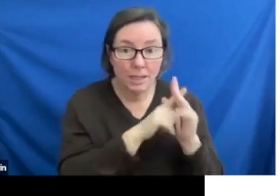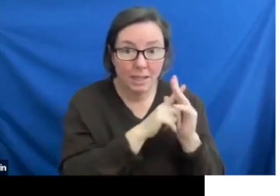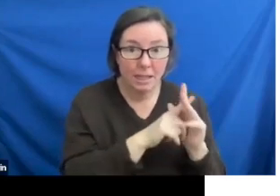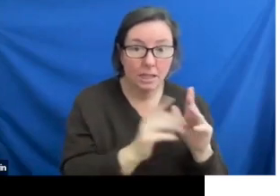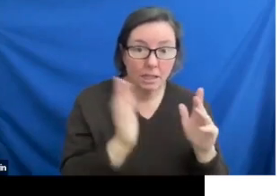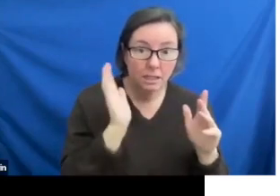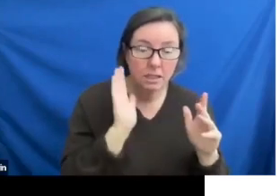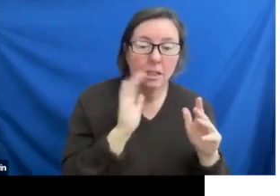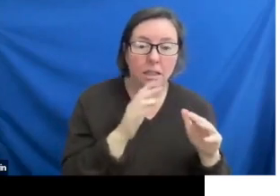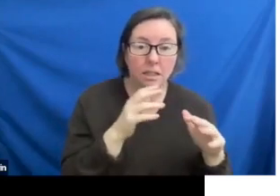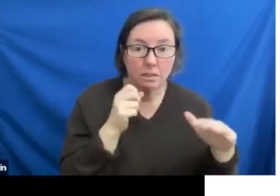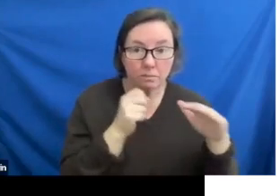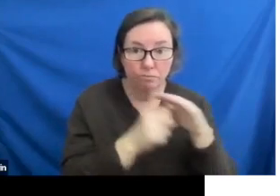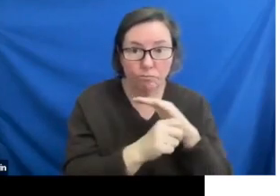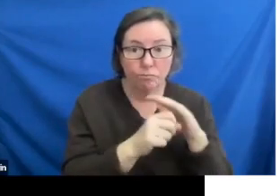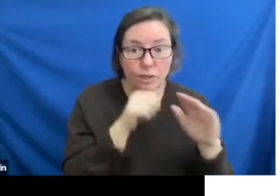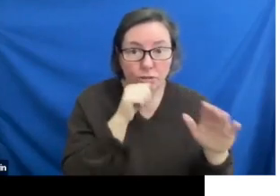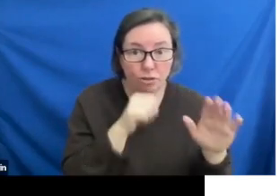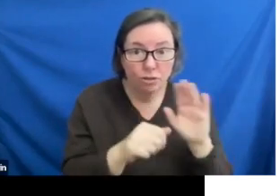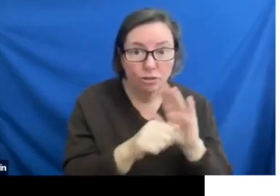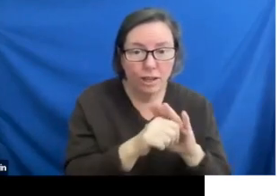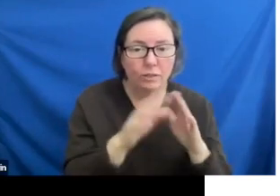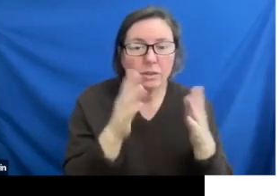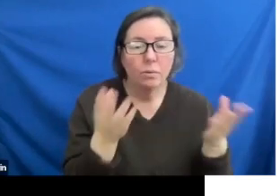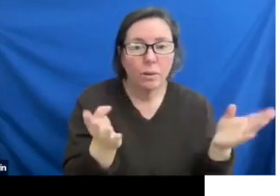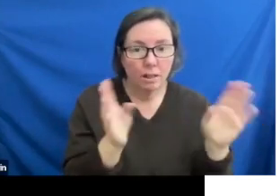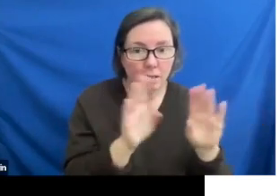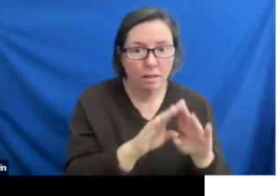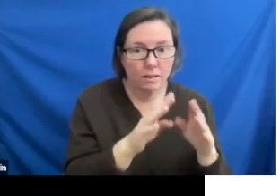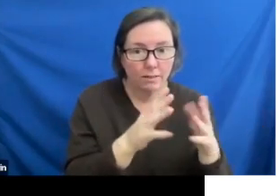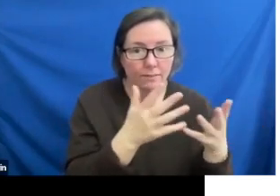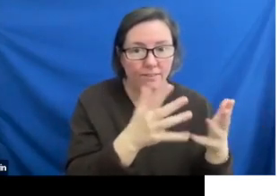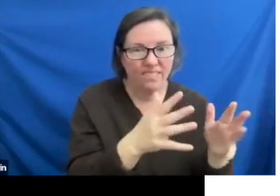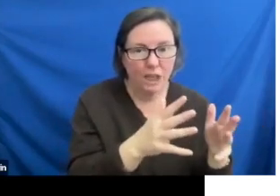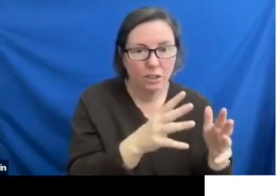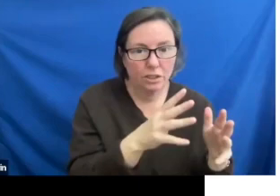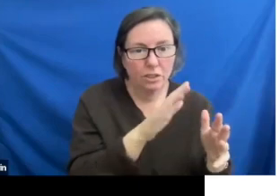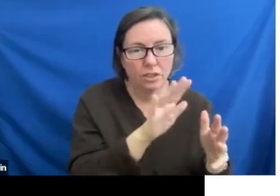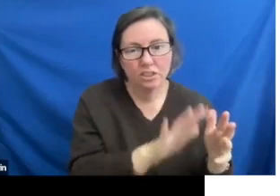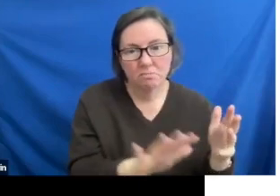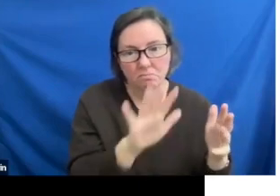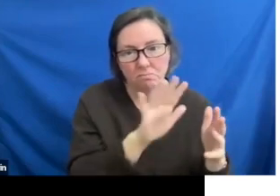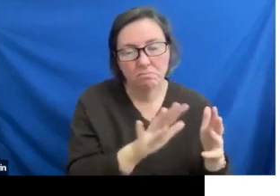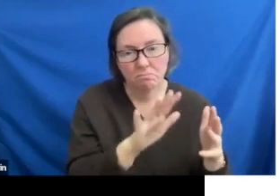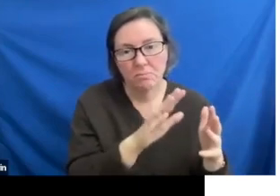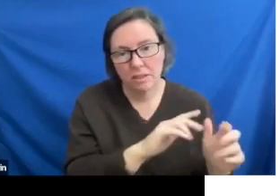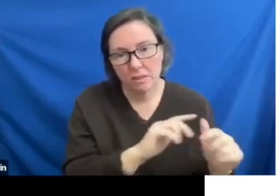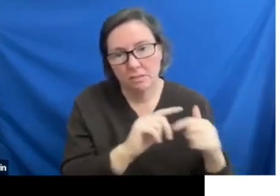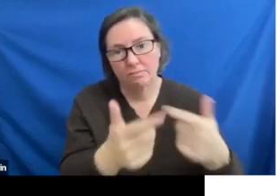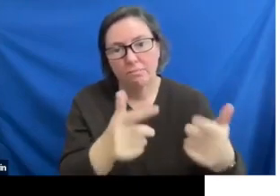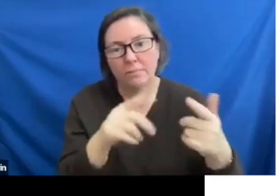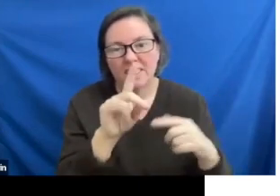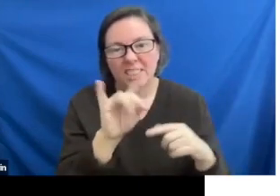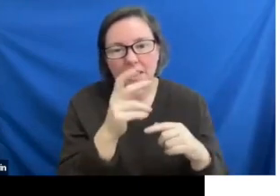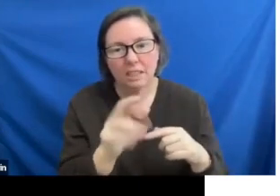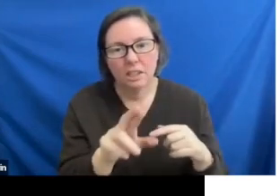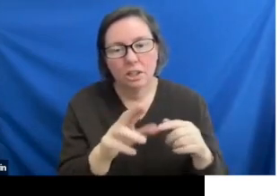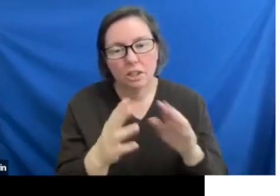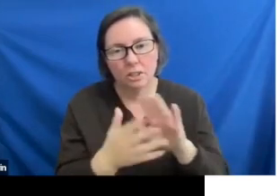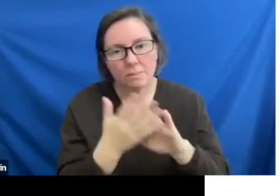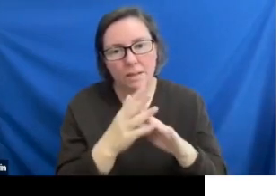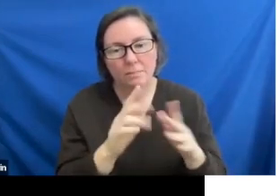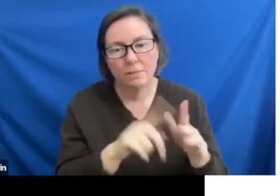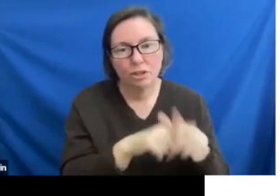the shelter operation will end and the facility will be returned to DCR management effective